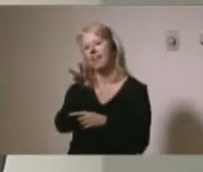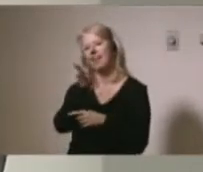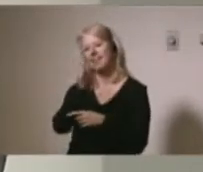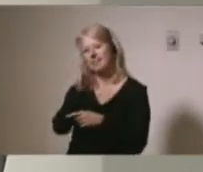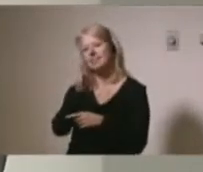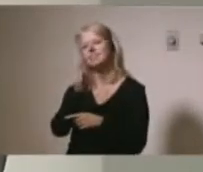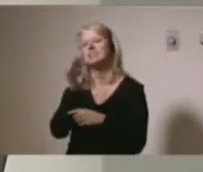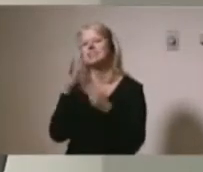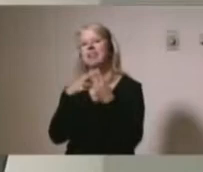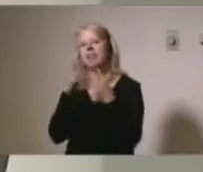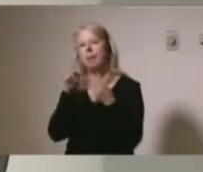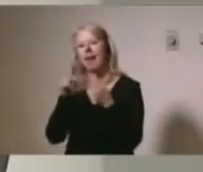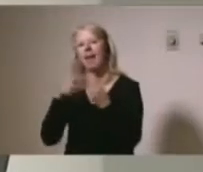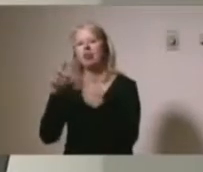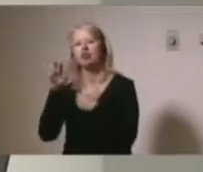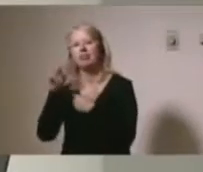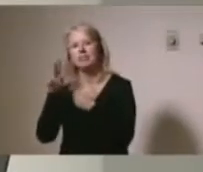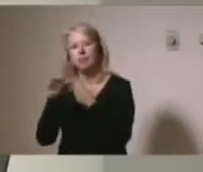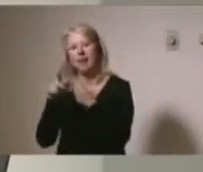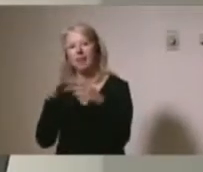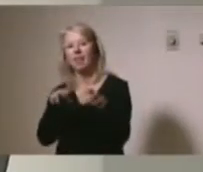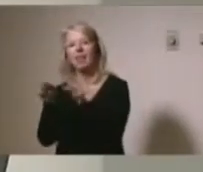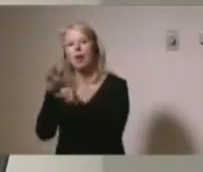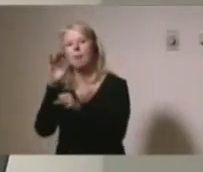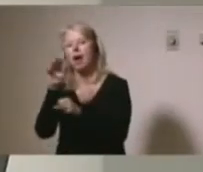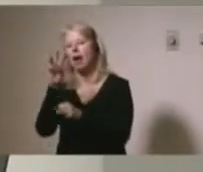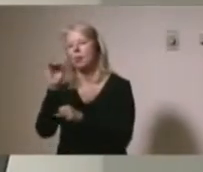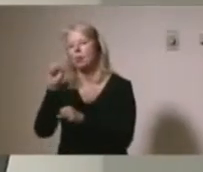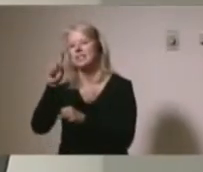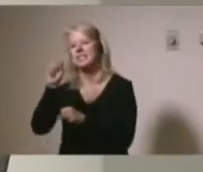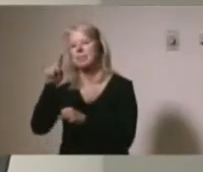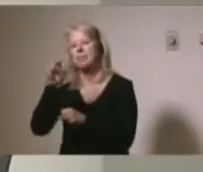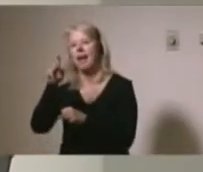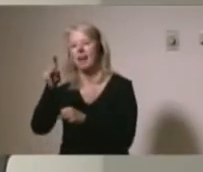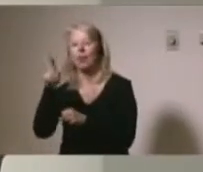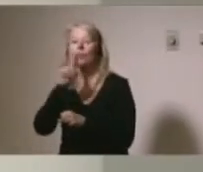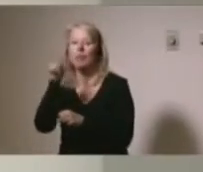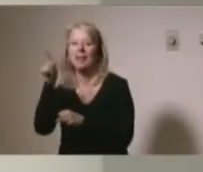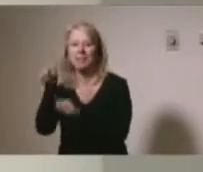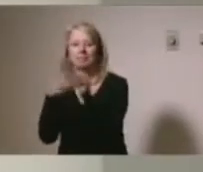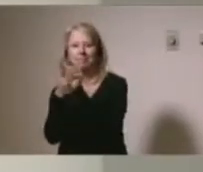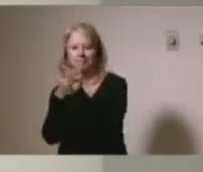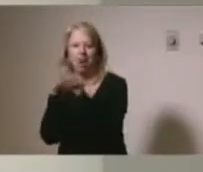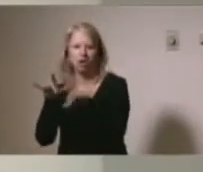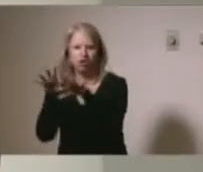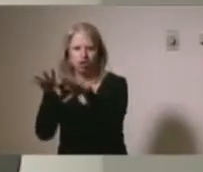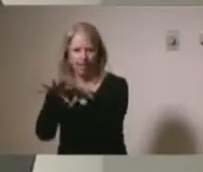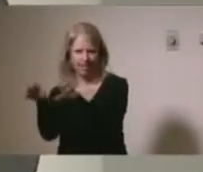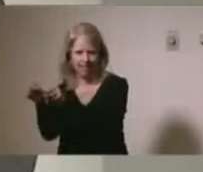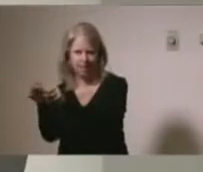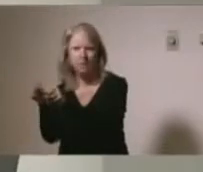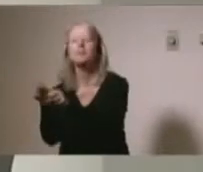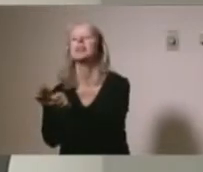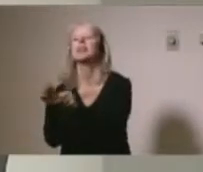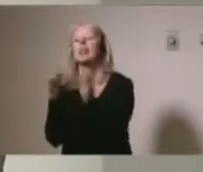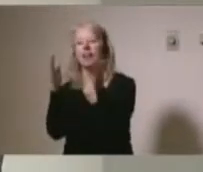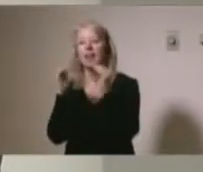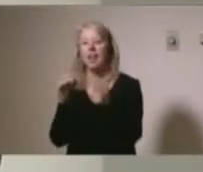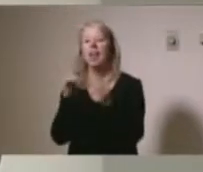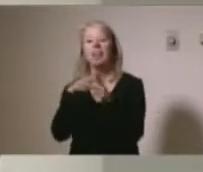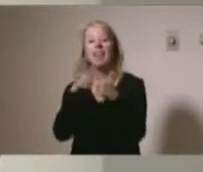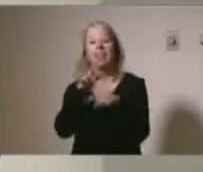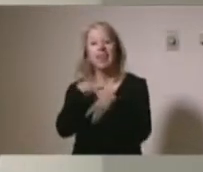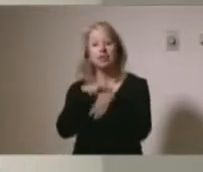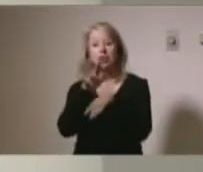Bank, ended up in the hands of Westpac and the Commonwealth Bank of Australia. And eventually, the National Bank of New